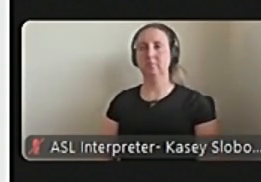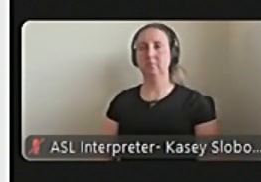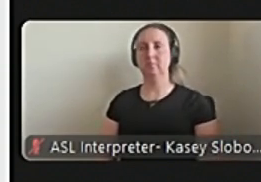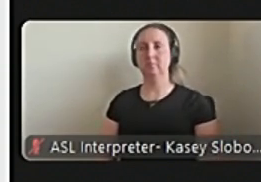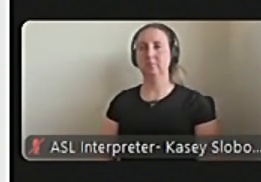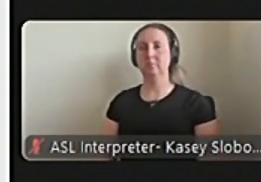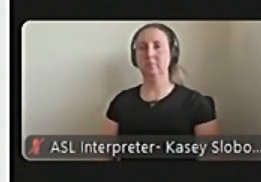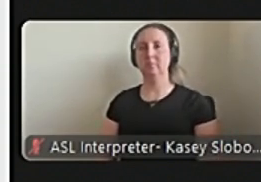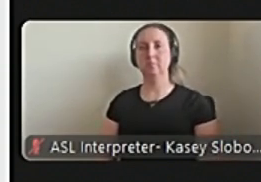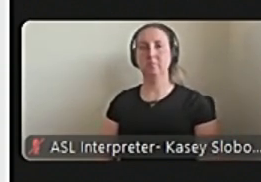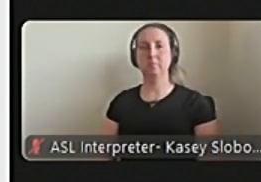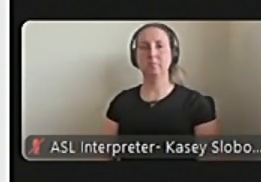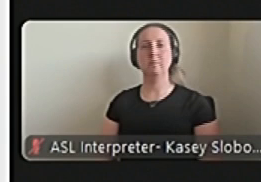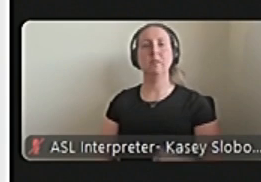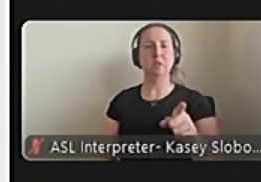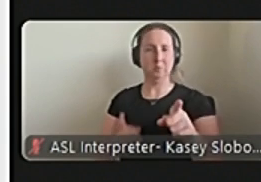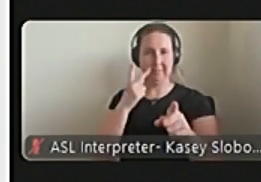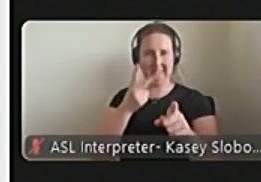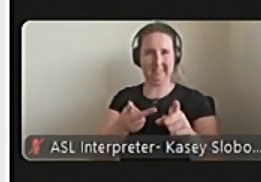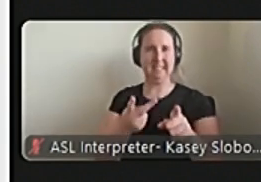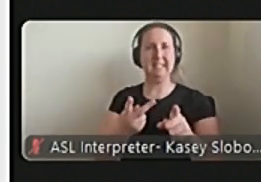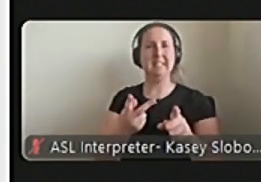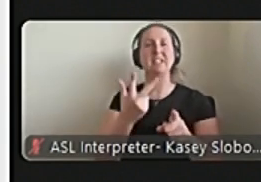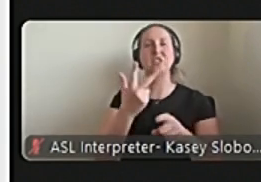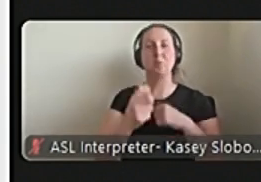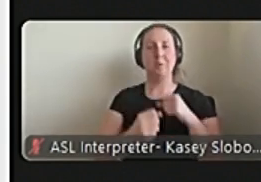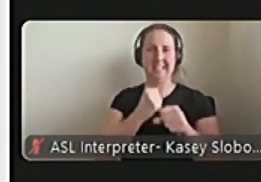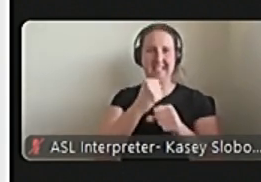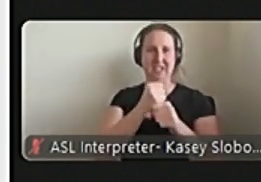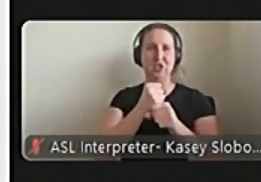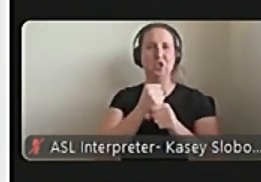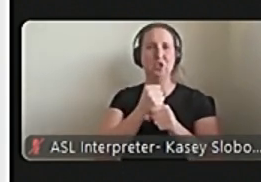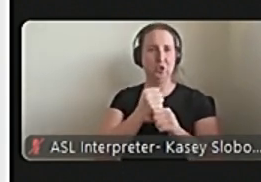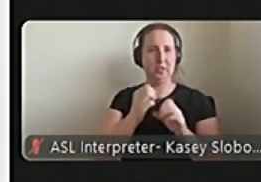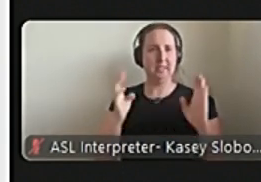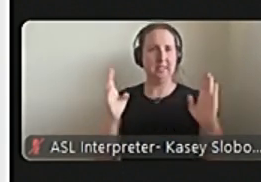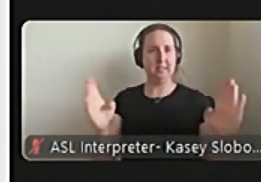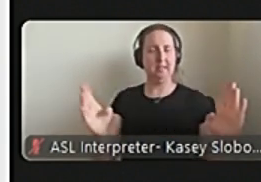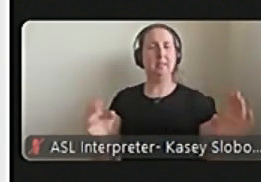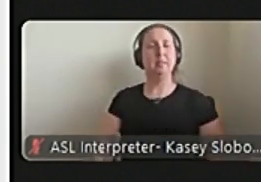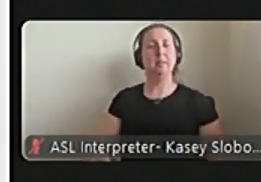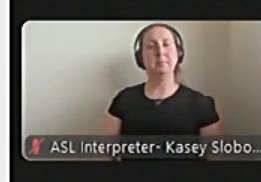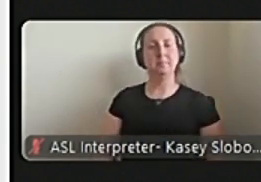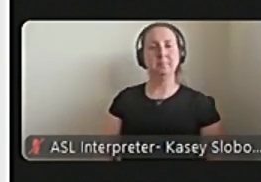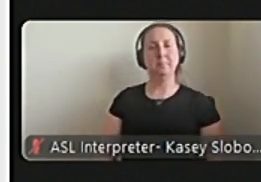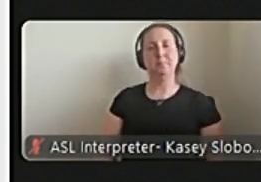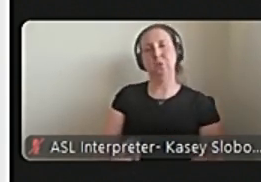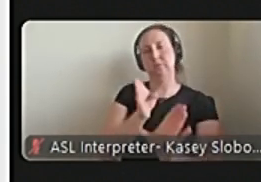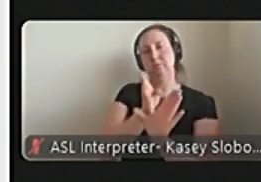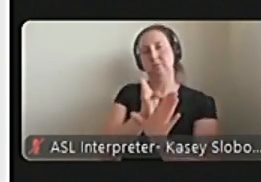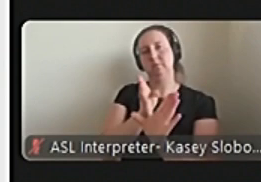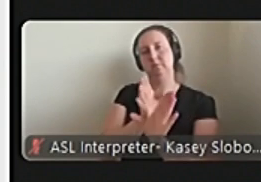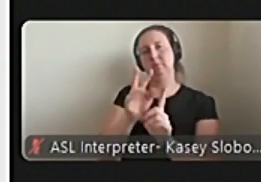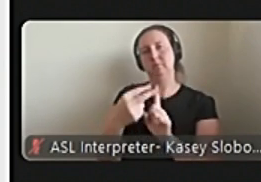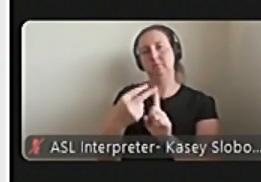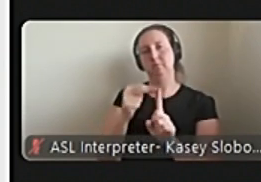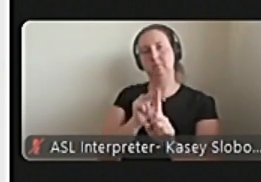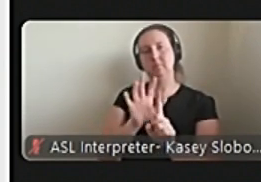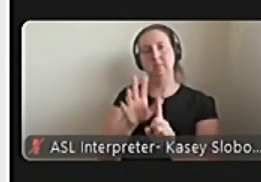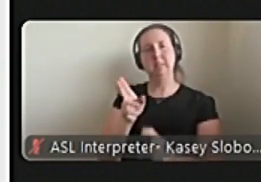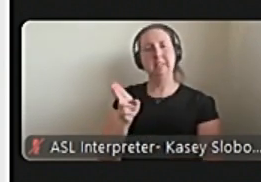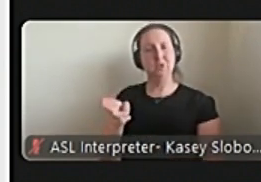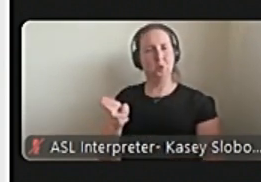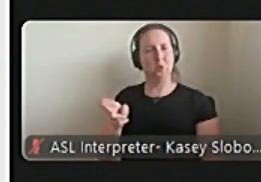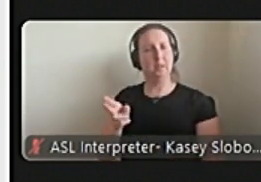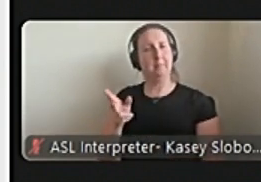disease. This is where, you know, from a psychosocial standpoint, we look at historical personality, temperament being